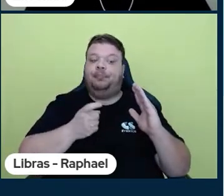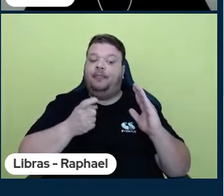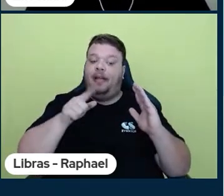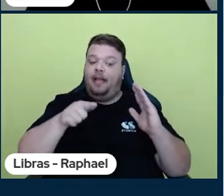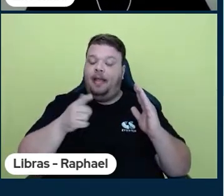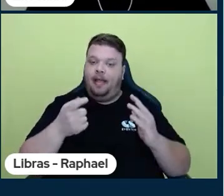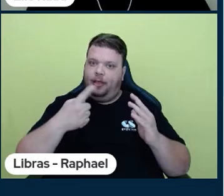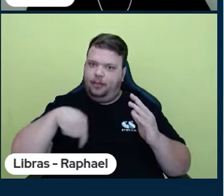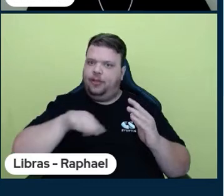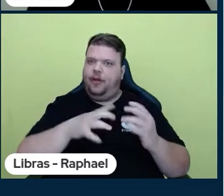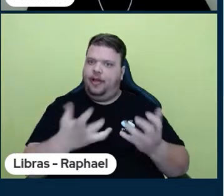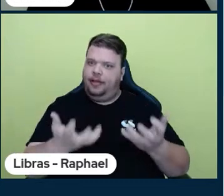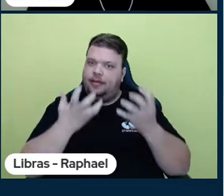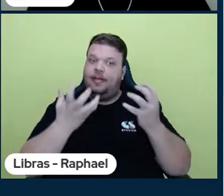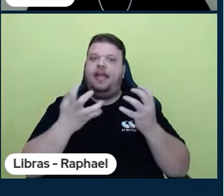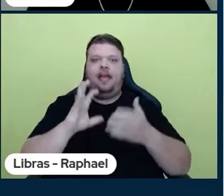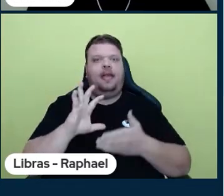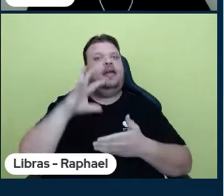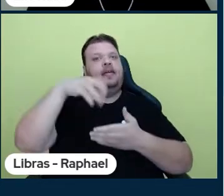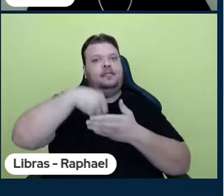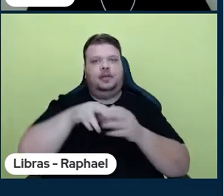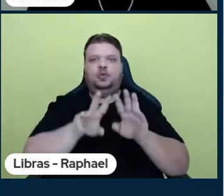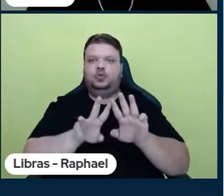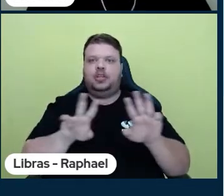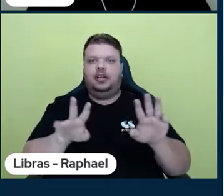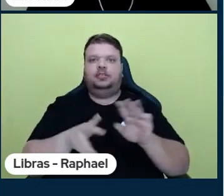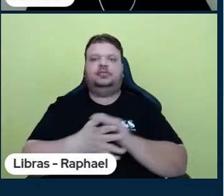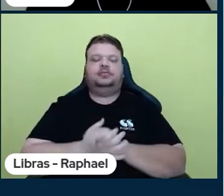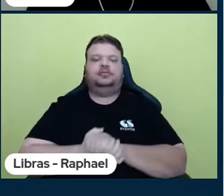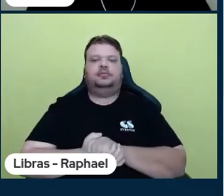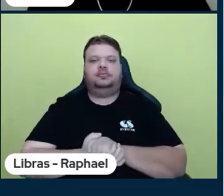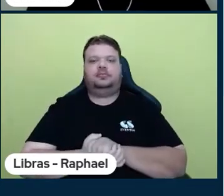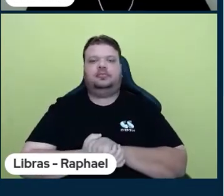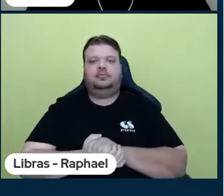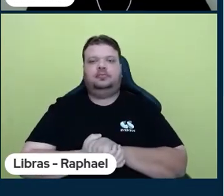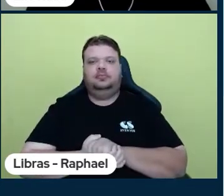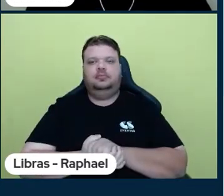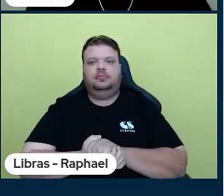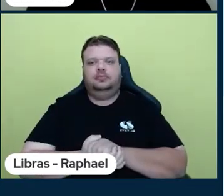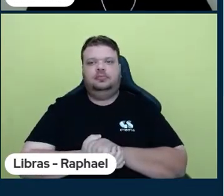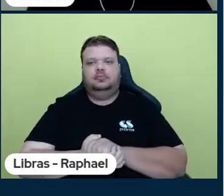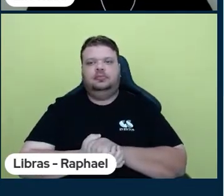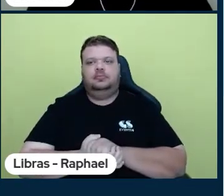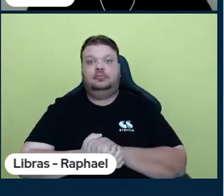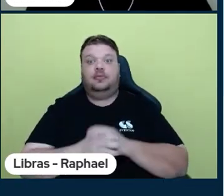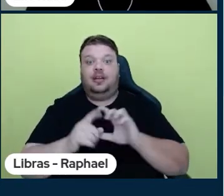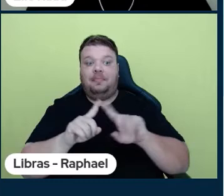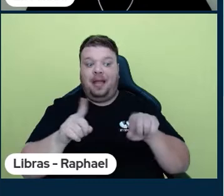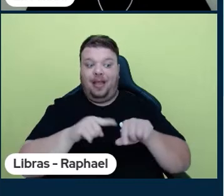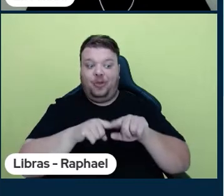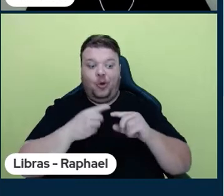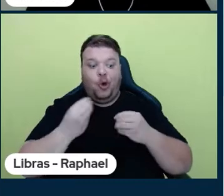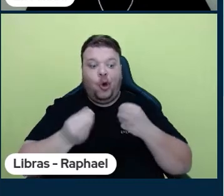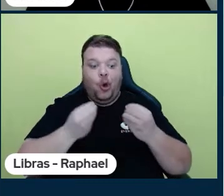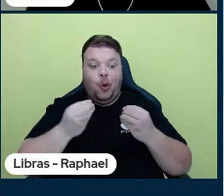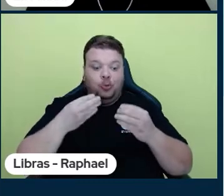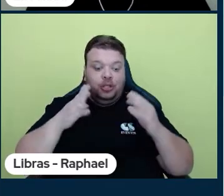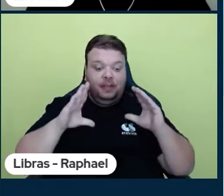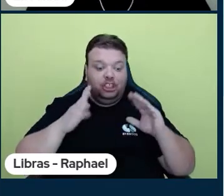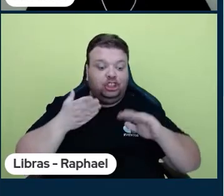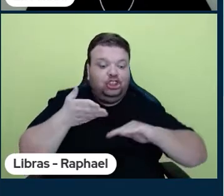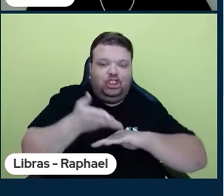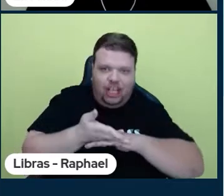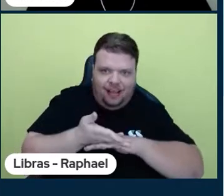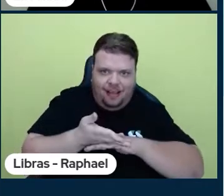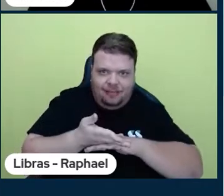having the first question, what is GPT-3, the user might convert to our website